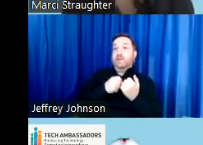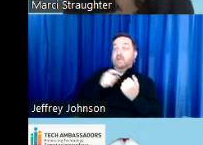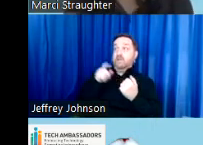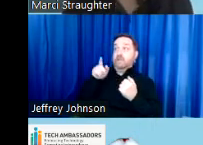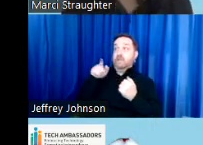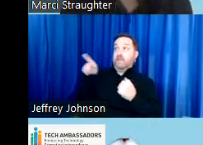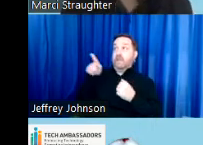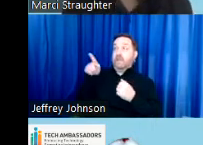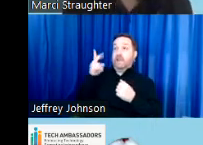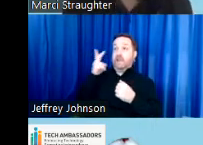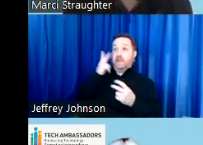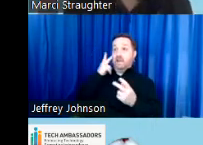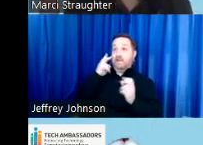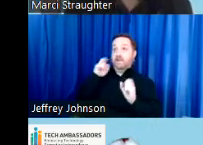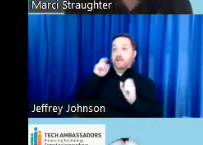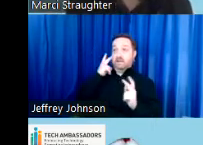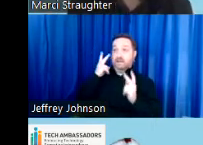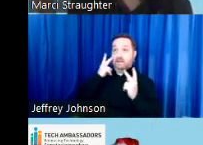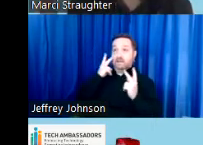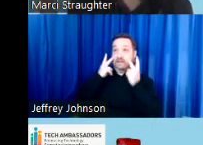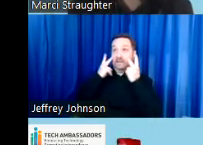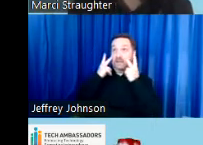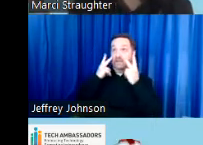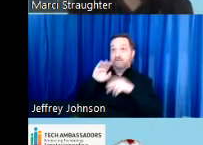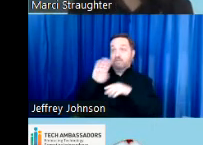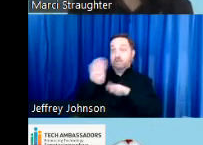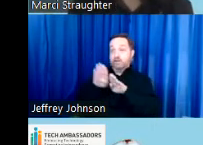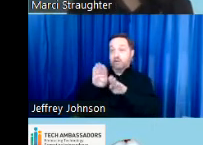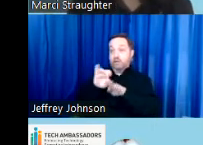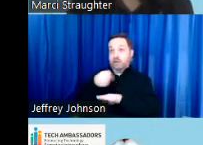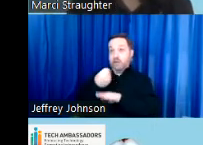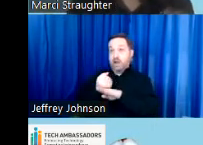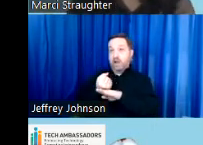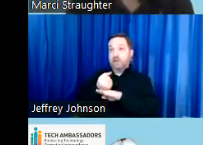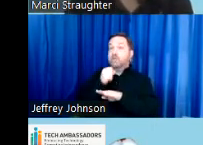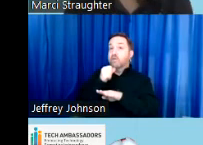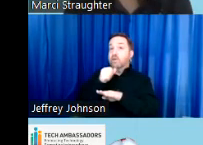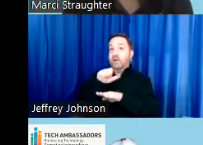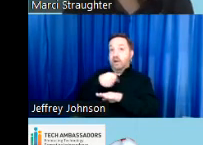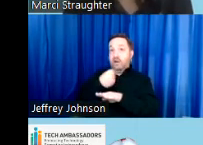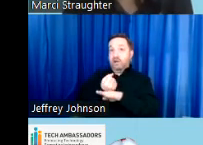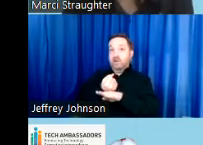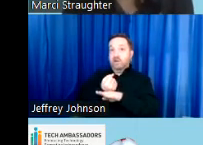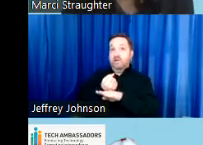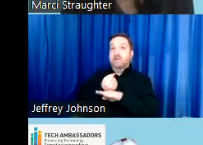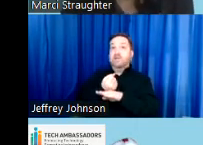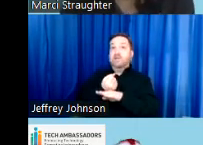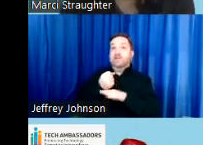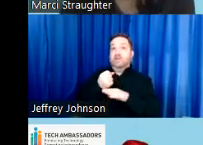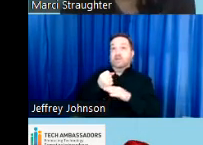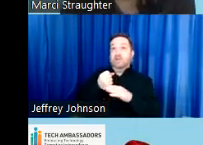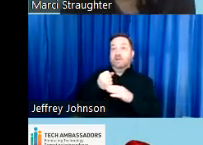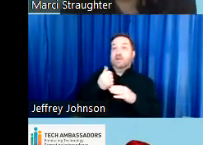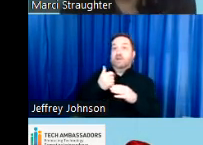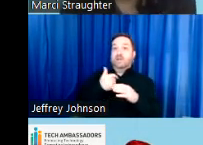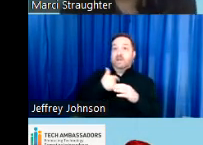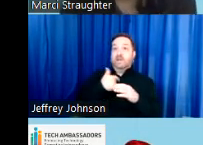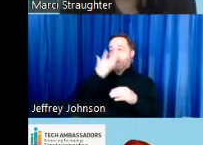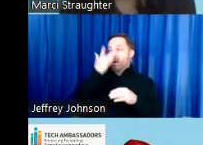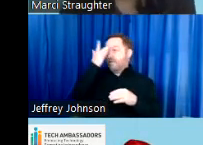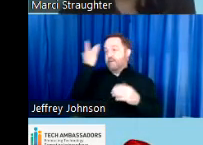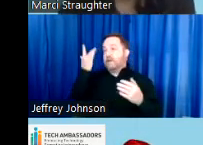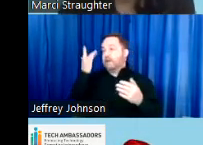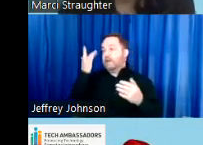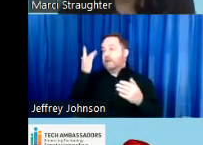can see if my door is locked and unlocked. If I forget to lock my door or something like